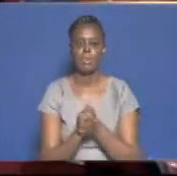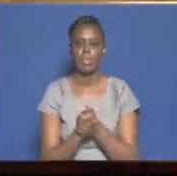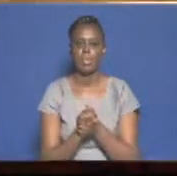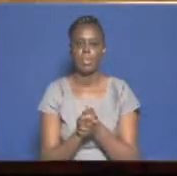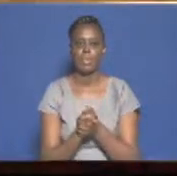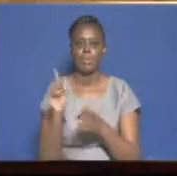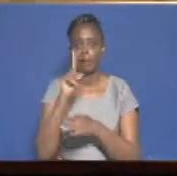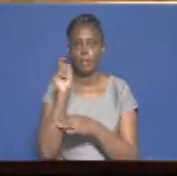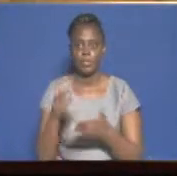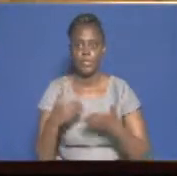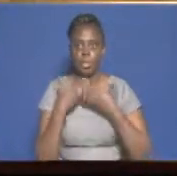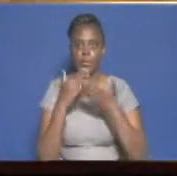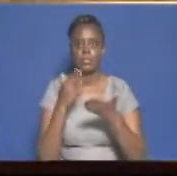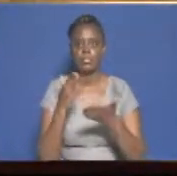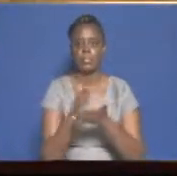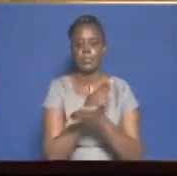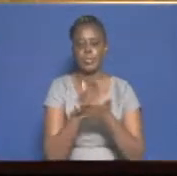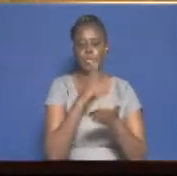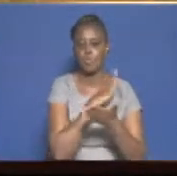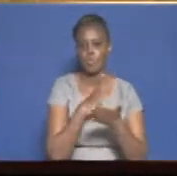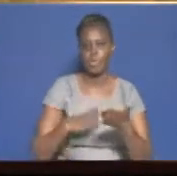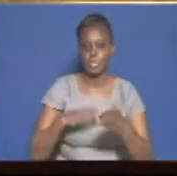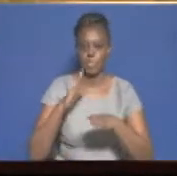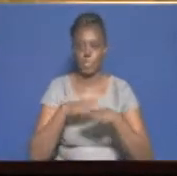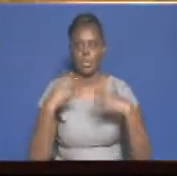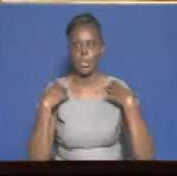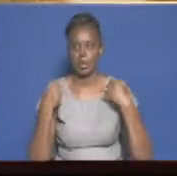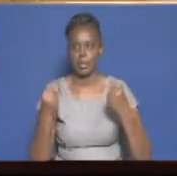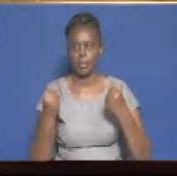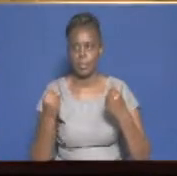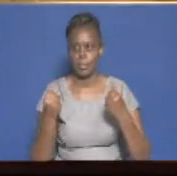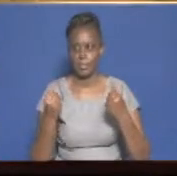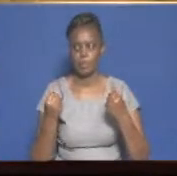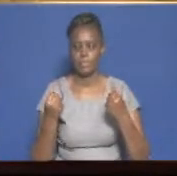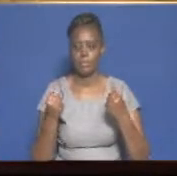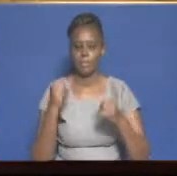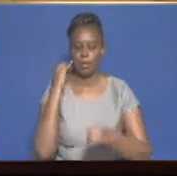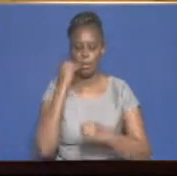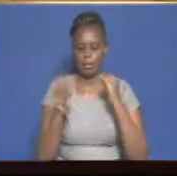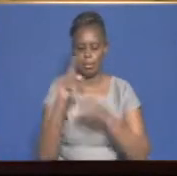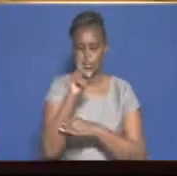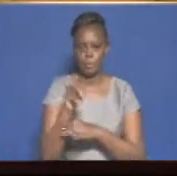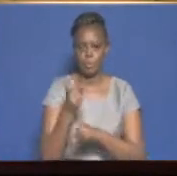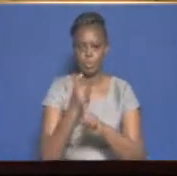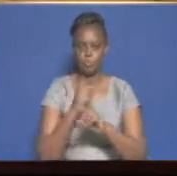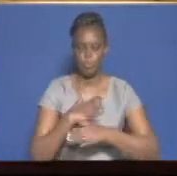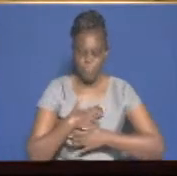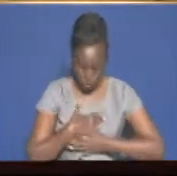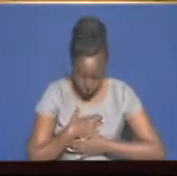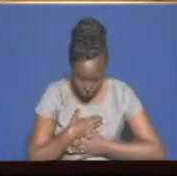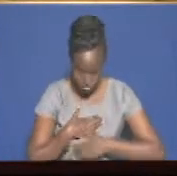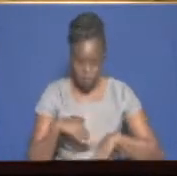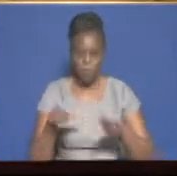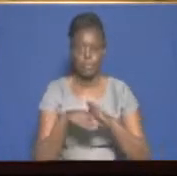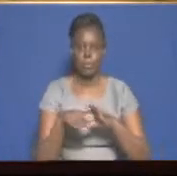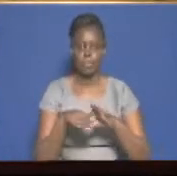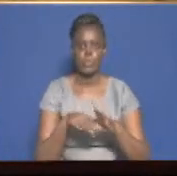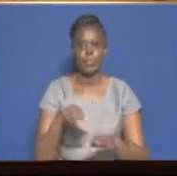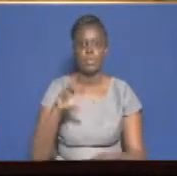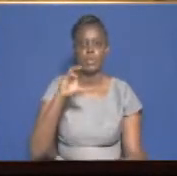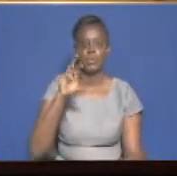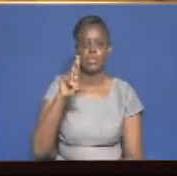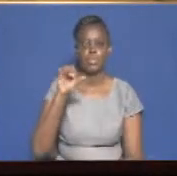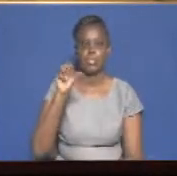The question will be replied to before the Departmental Committee on Health. The last question is by the member for Sirisia, the